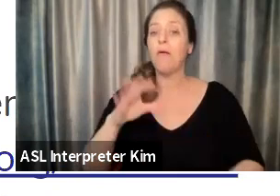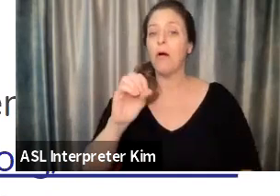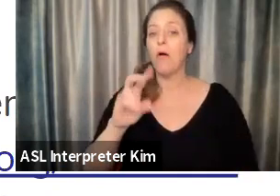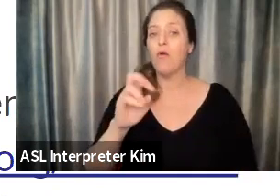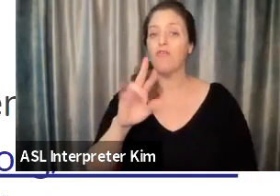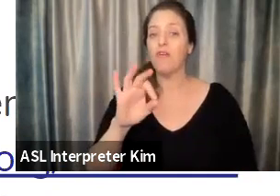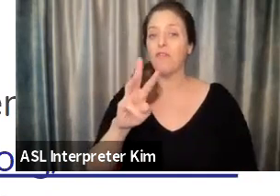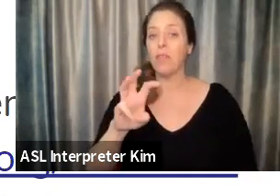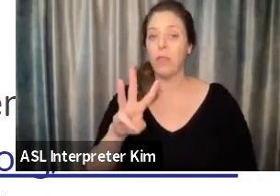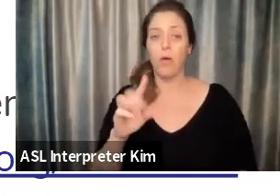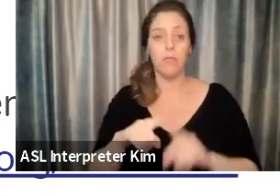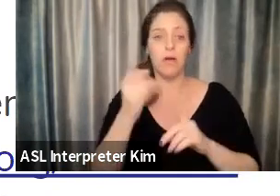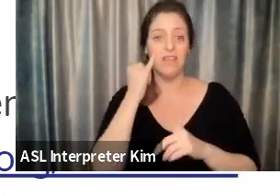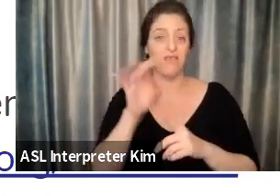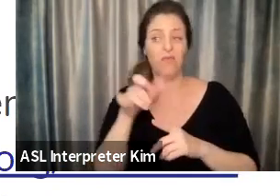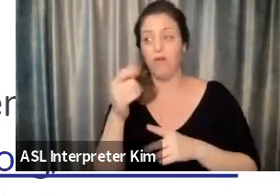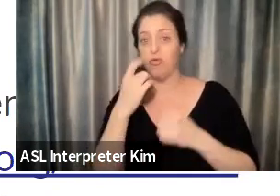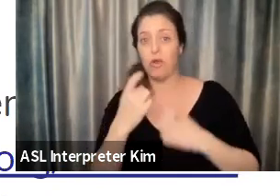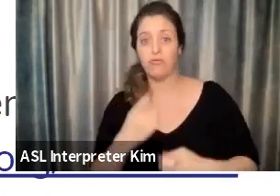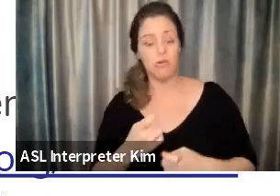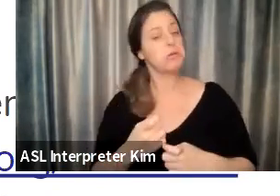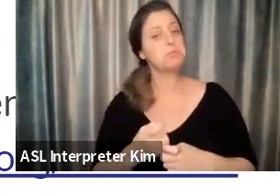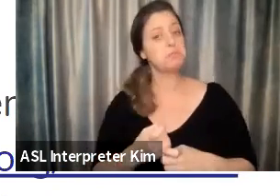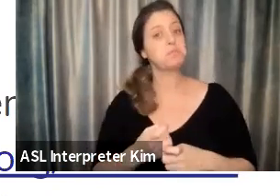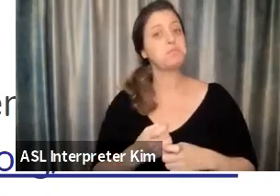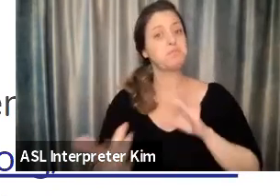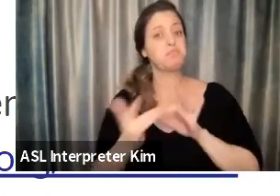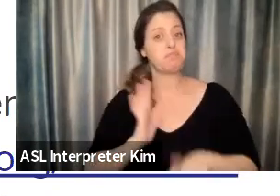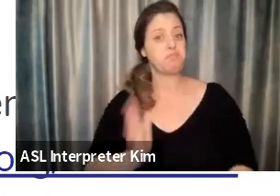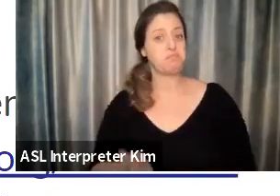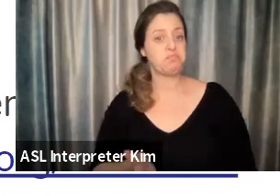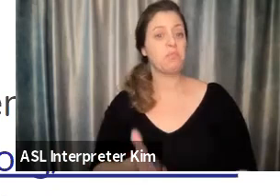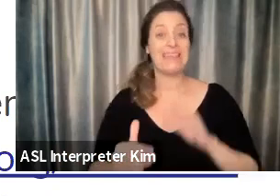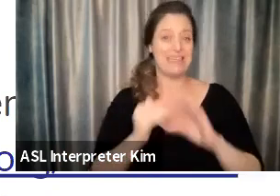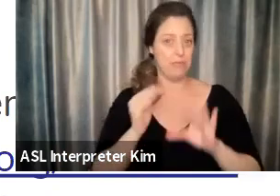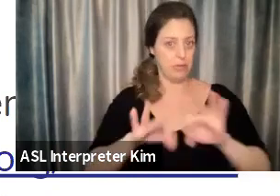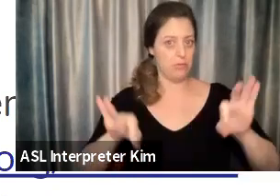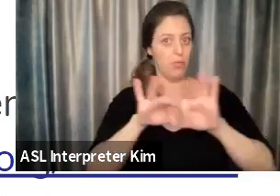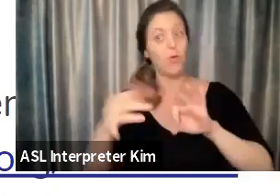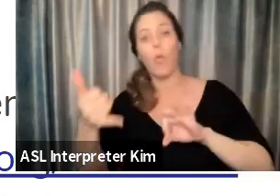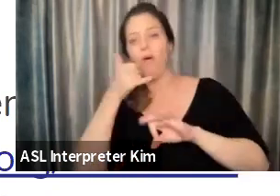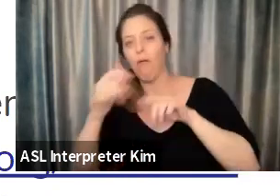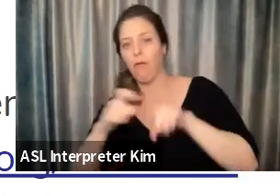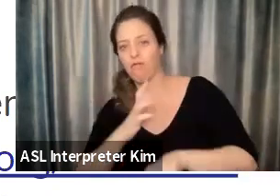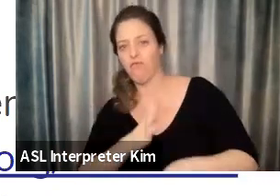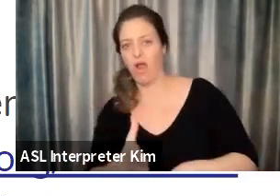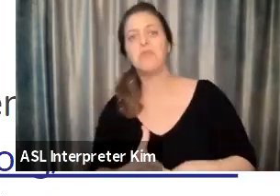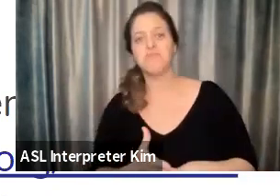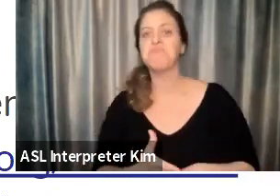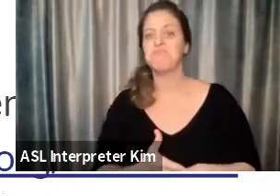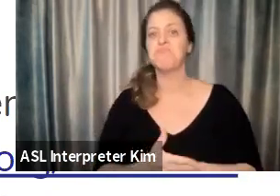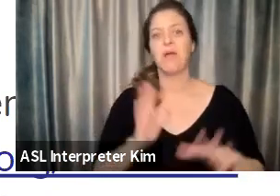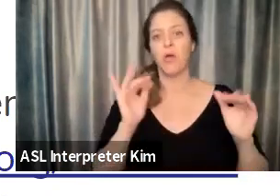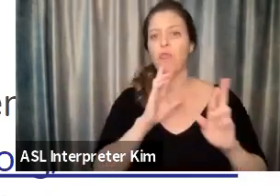I'm available for any other questions to assist you with. Just make sure you email me or call me on the phone, and I'll get back to you as soon